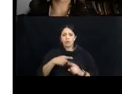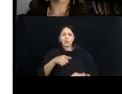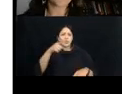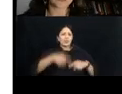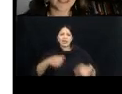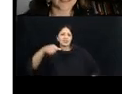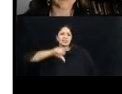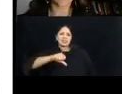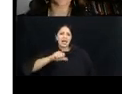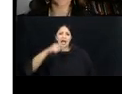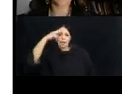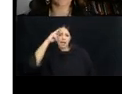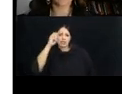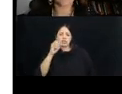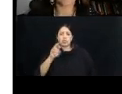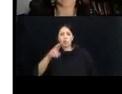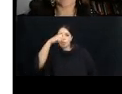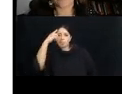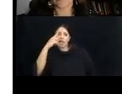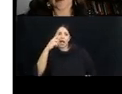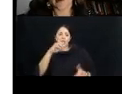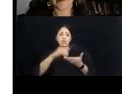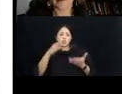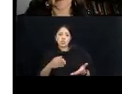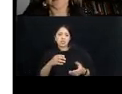when we start to see these educational gaps